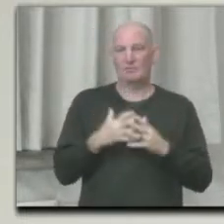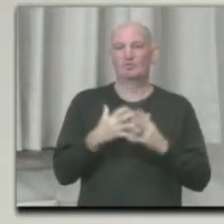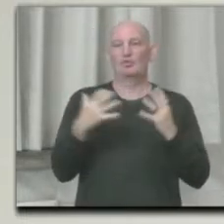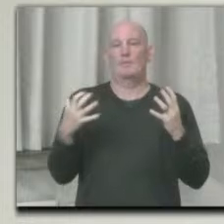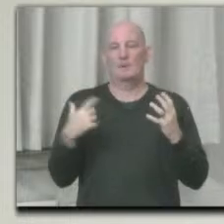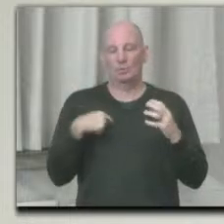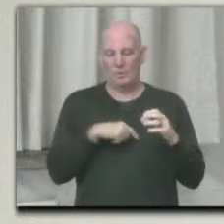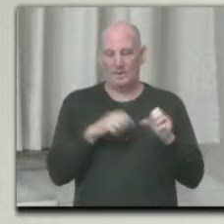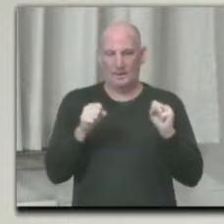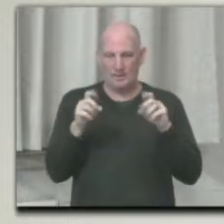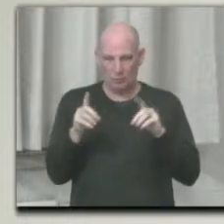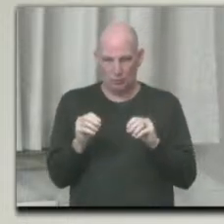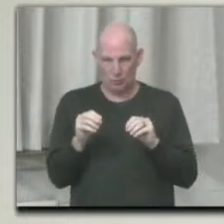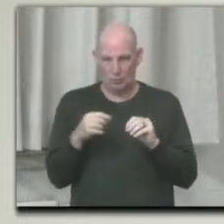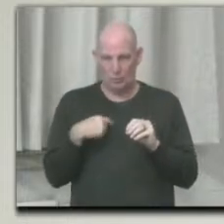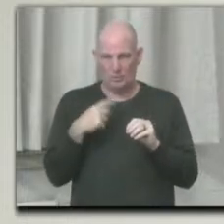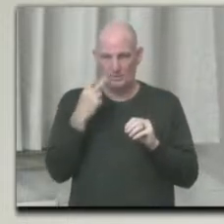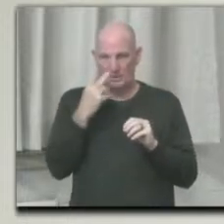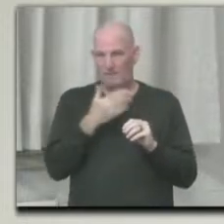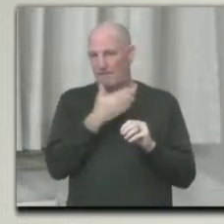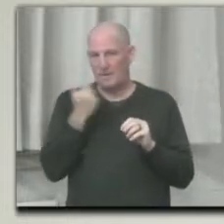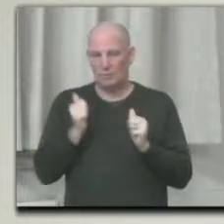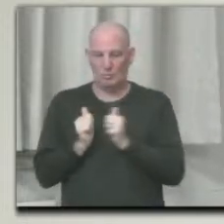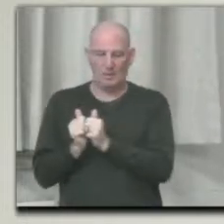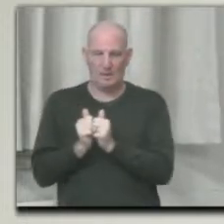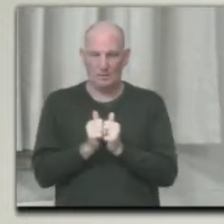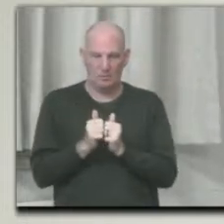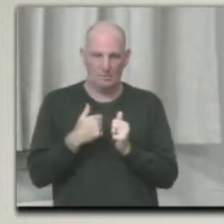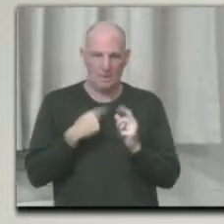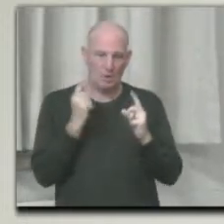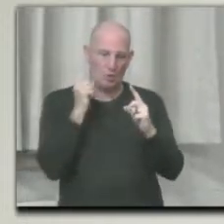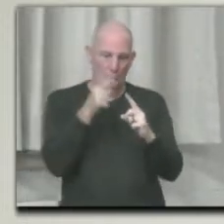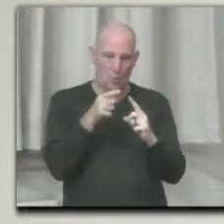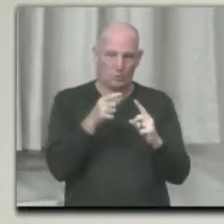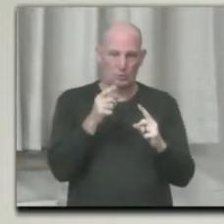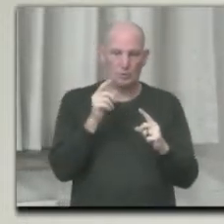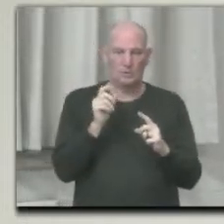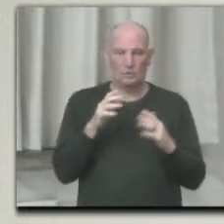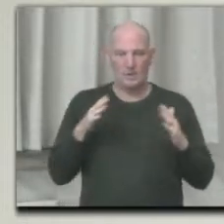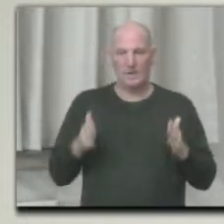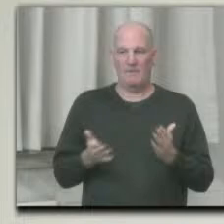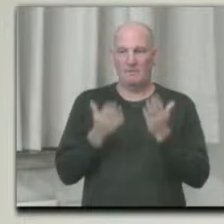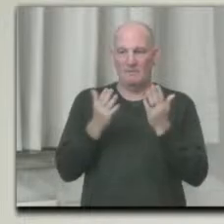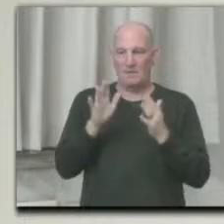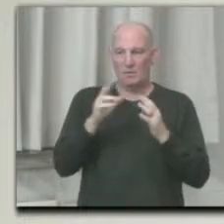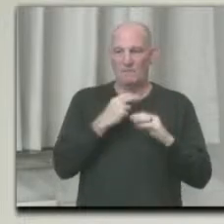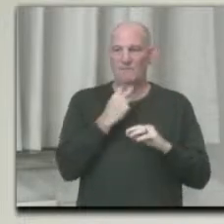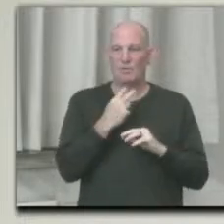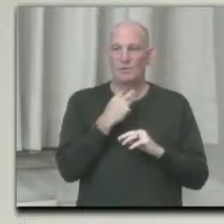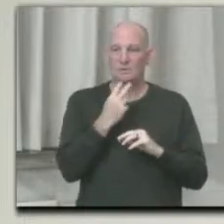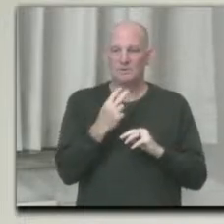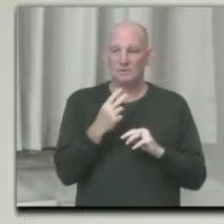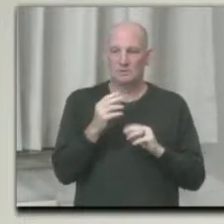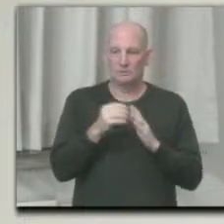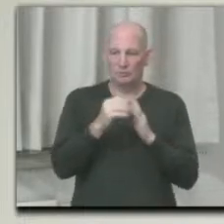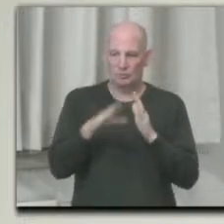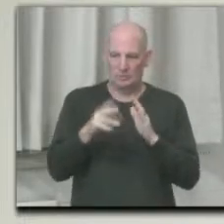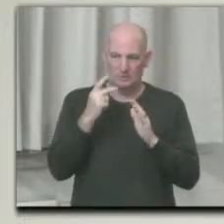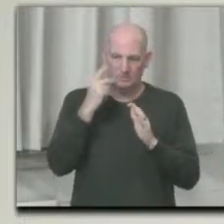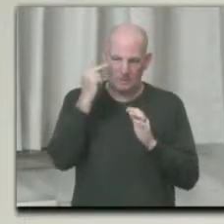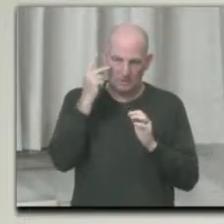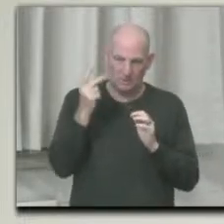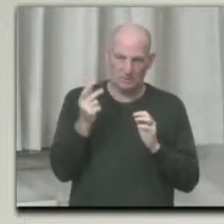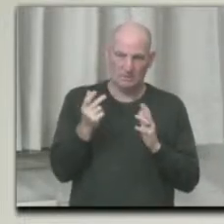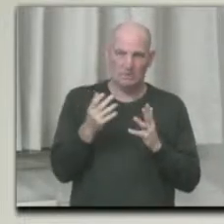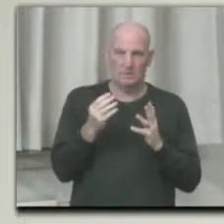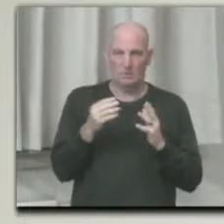do, and I've seen that we are so much better together than apart. My goal as vice chair would be to amplify your voices, the voices of students, parents, teachers,